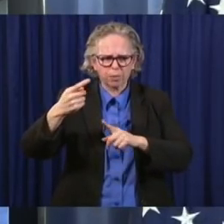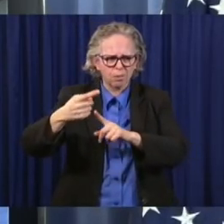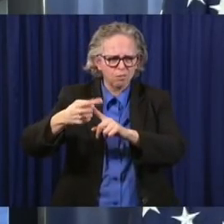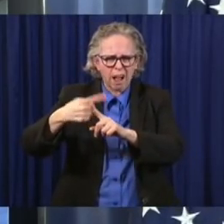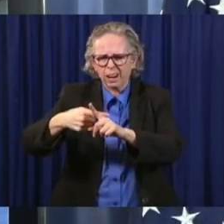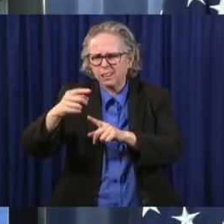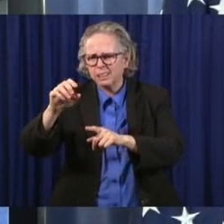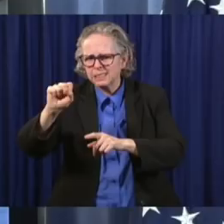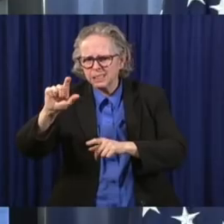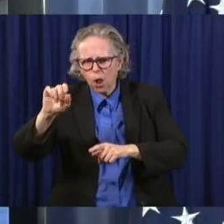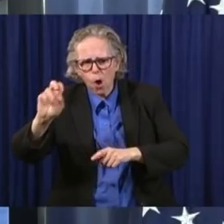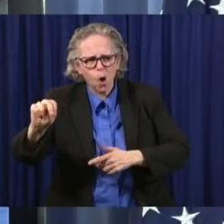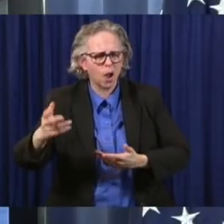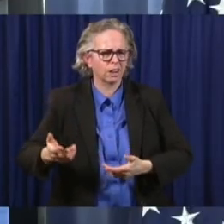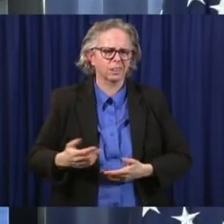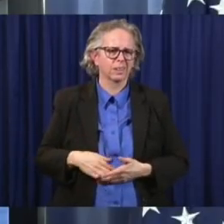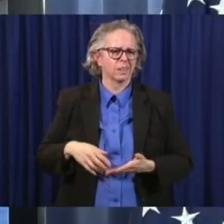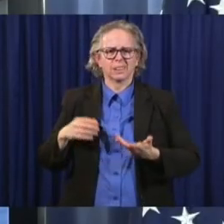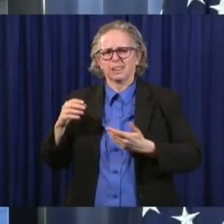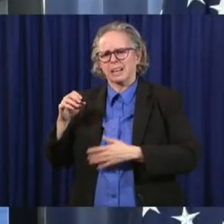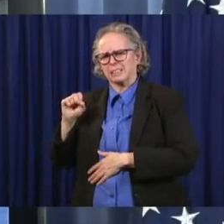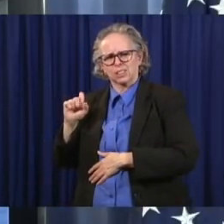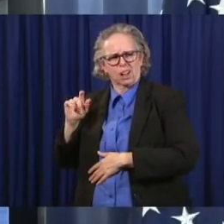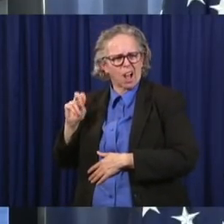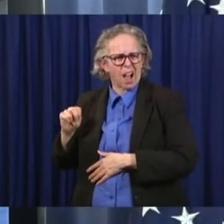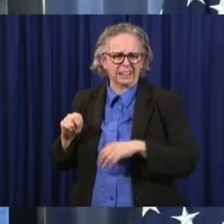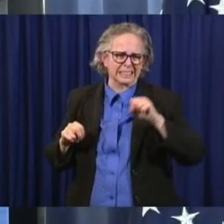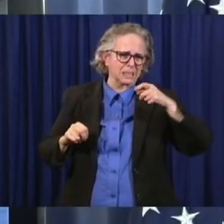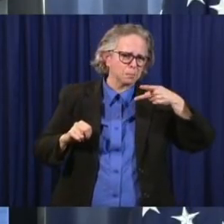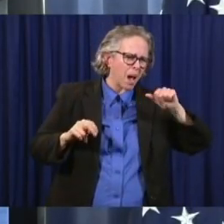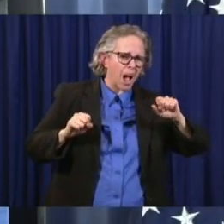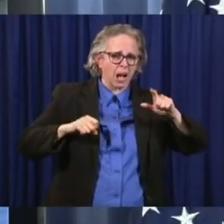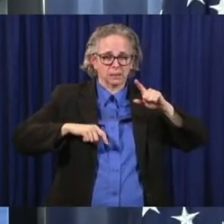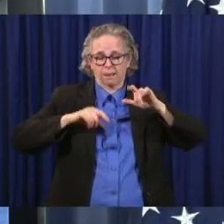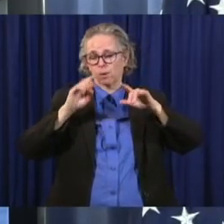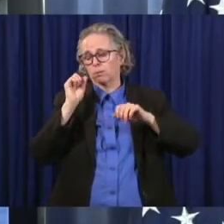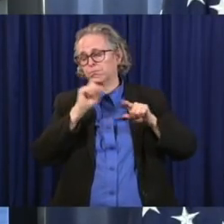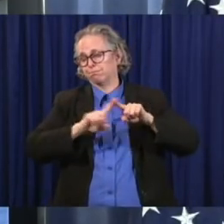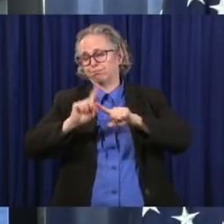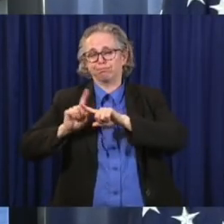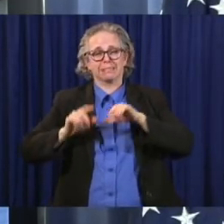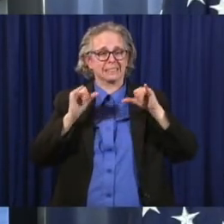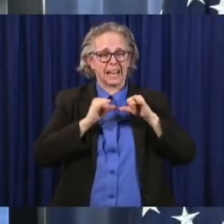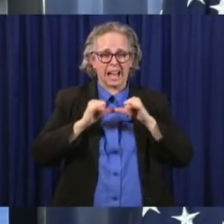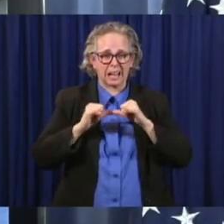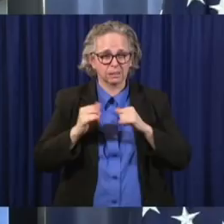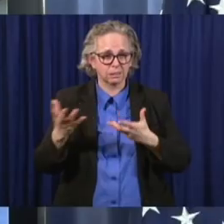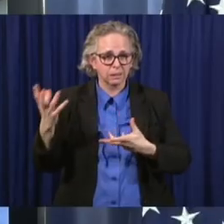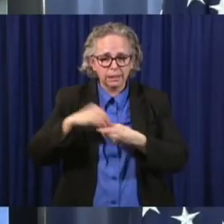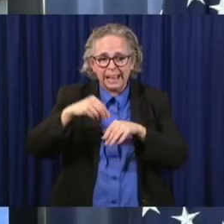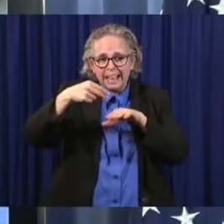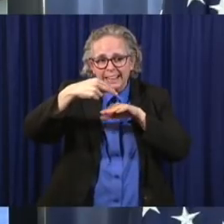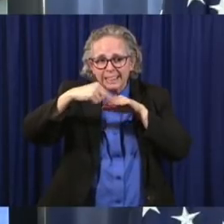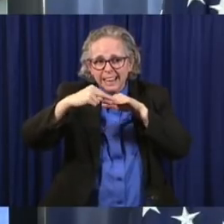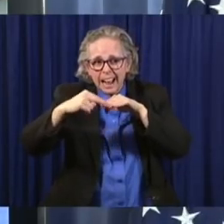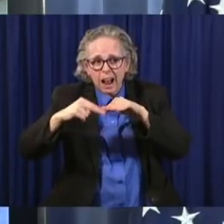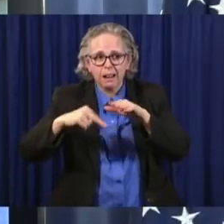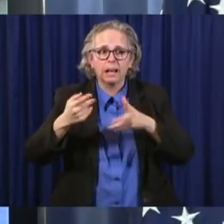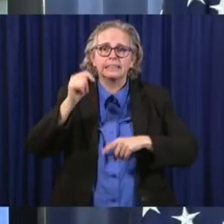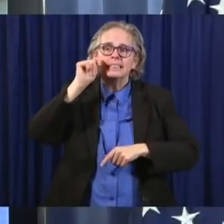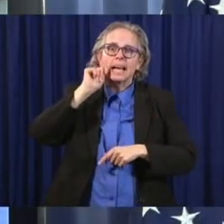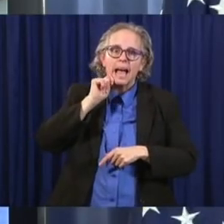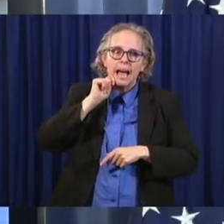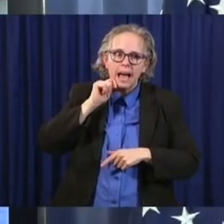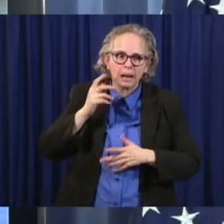as salons and spas of all sizes. We also had nail salons, tanning, and massage. And then we